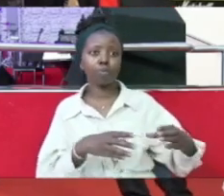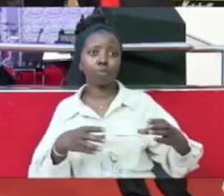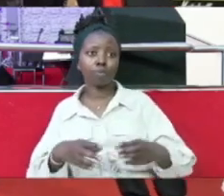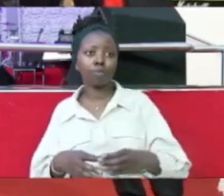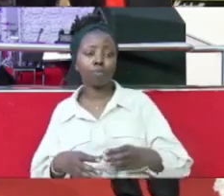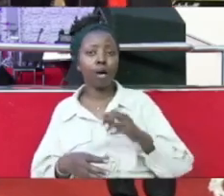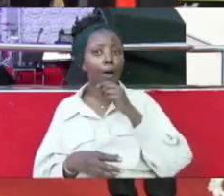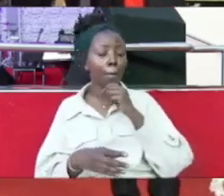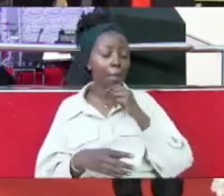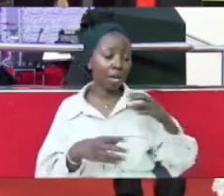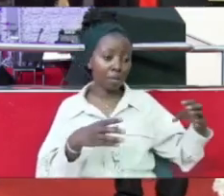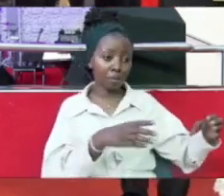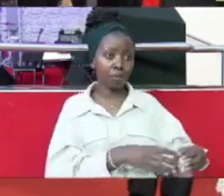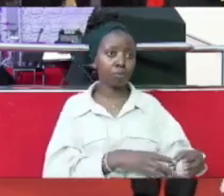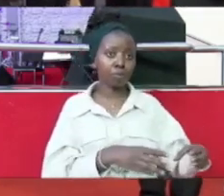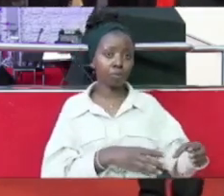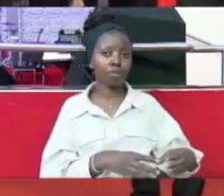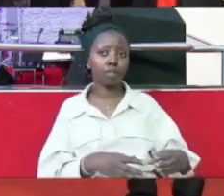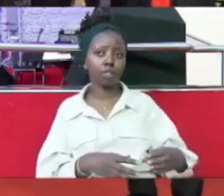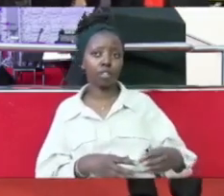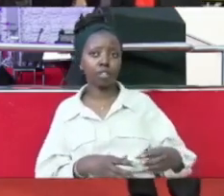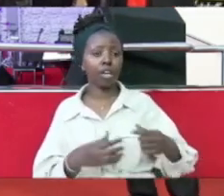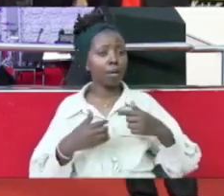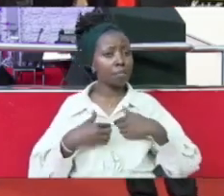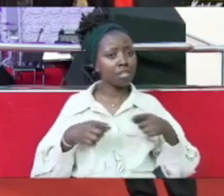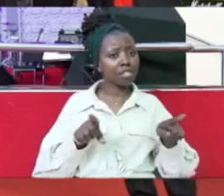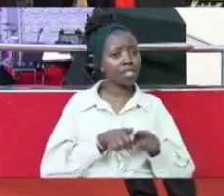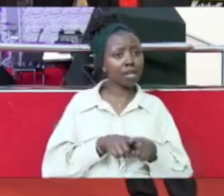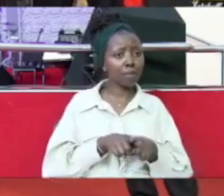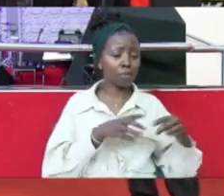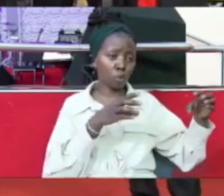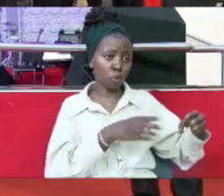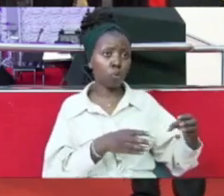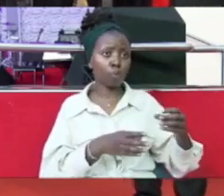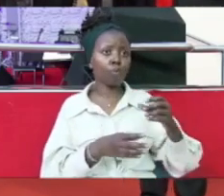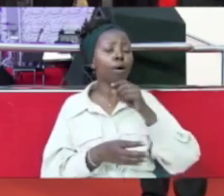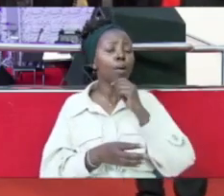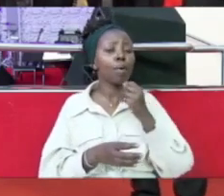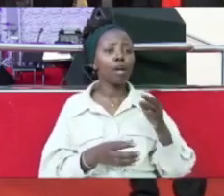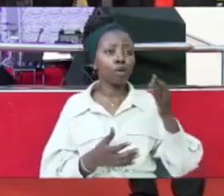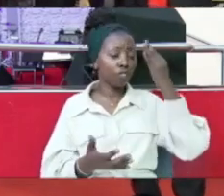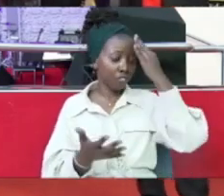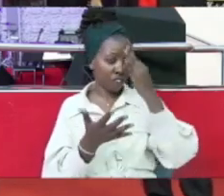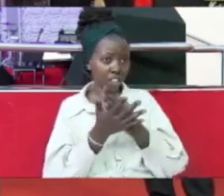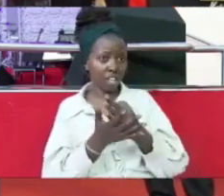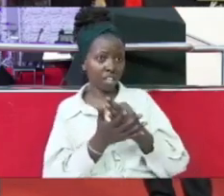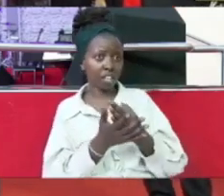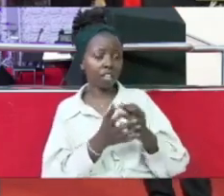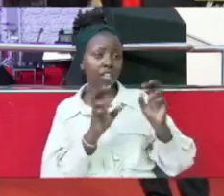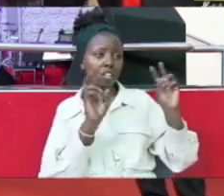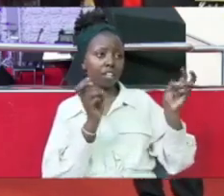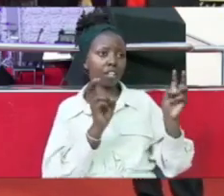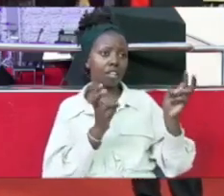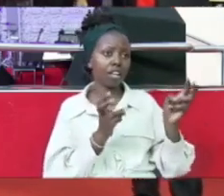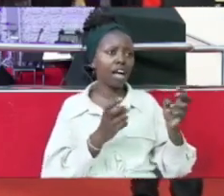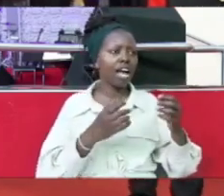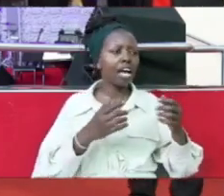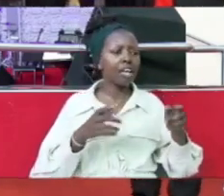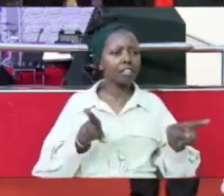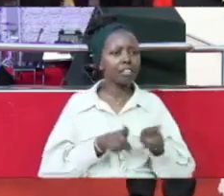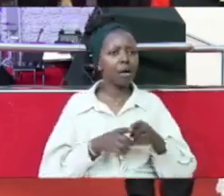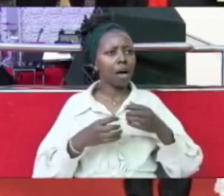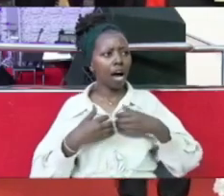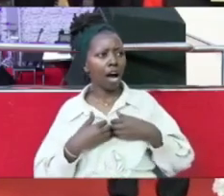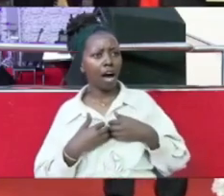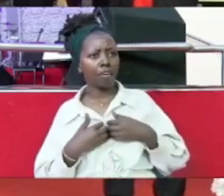men groups. Shirika za wanaume. Myself, I'm a man of faith. Na mimi mwenyewe ni wa men of faith. And we also have